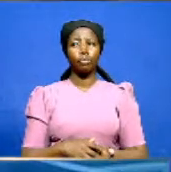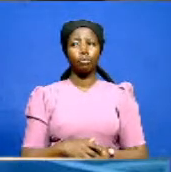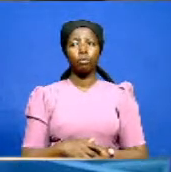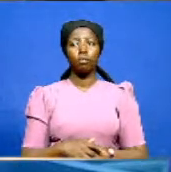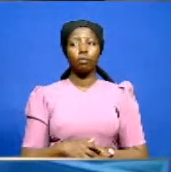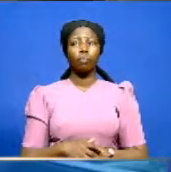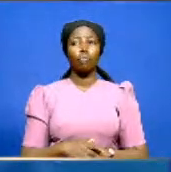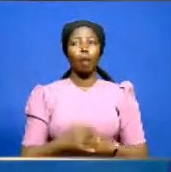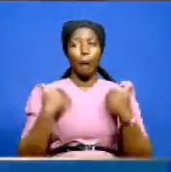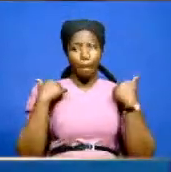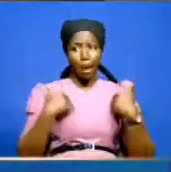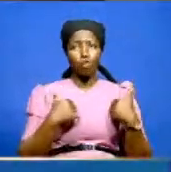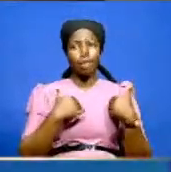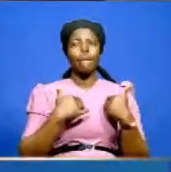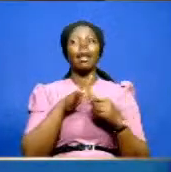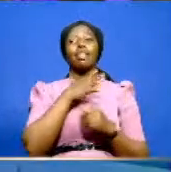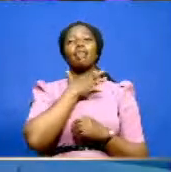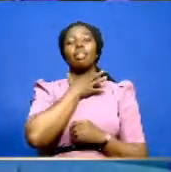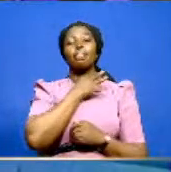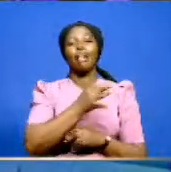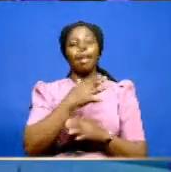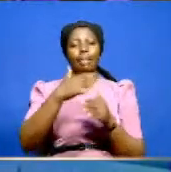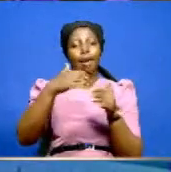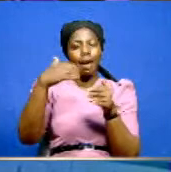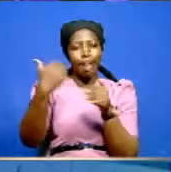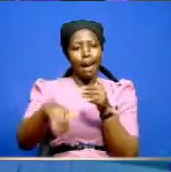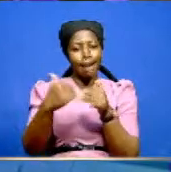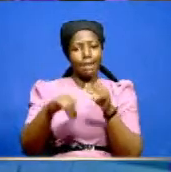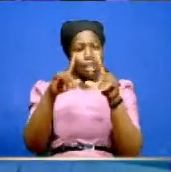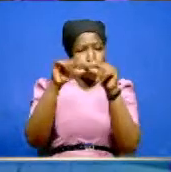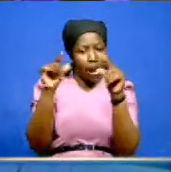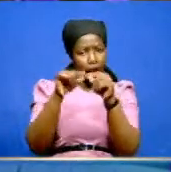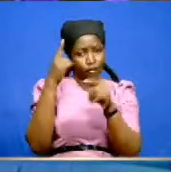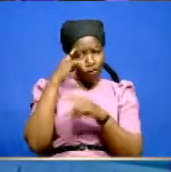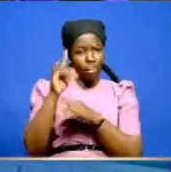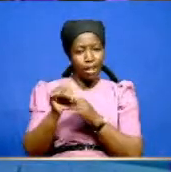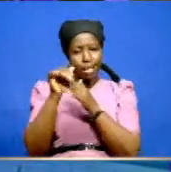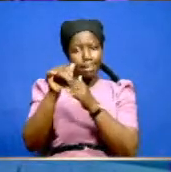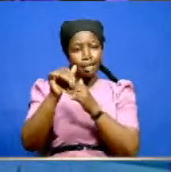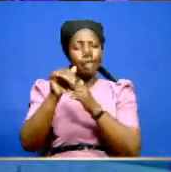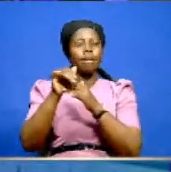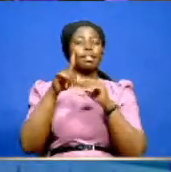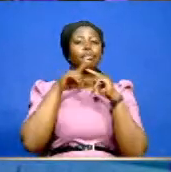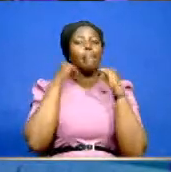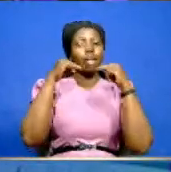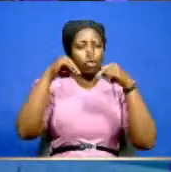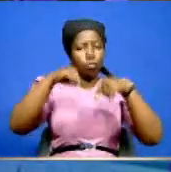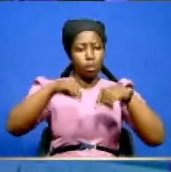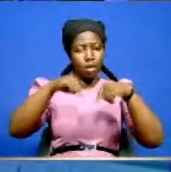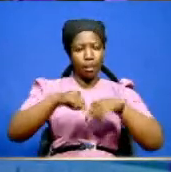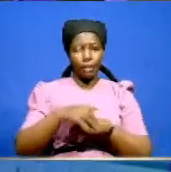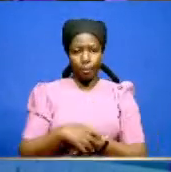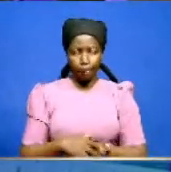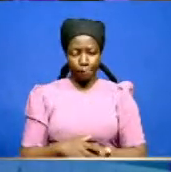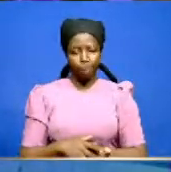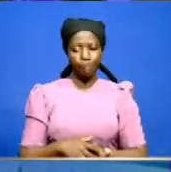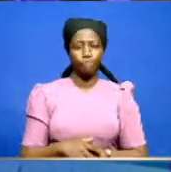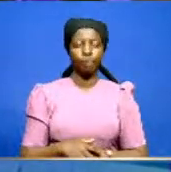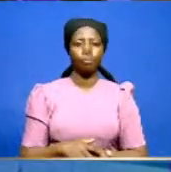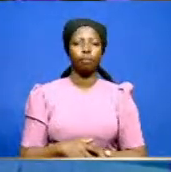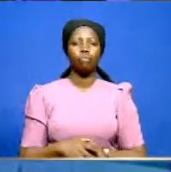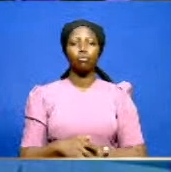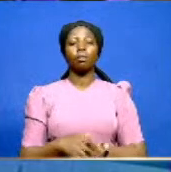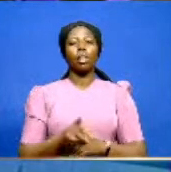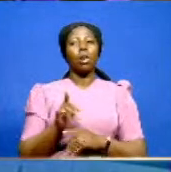And I like the concluding remarks of our pastor, the presiding pastor today, Pastor Irere.